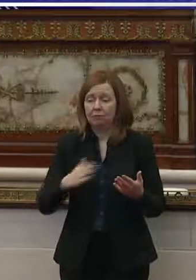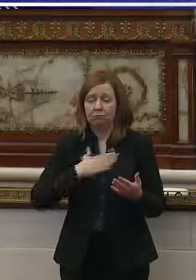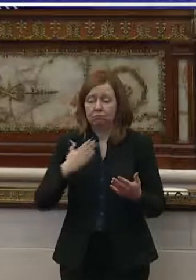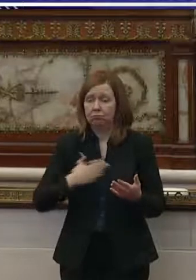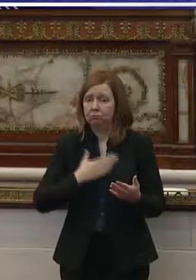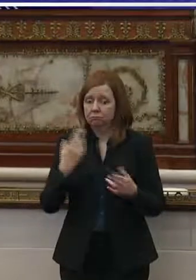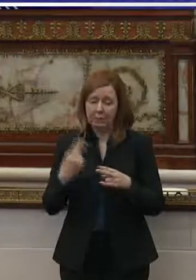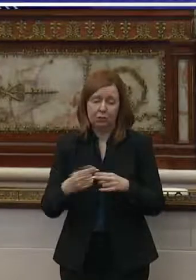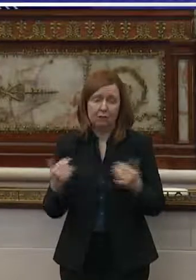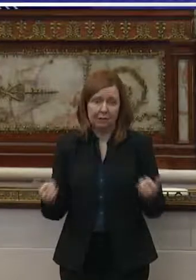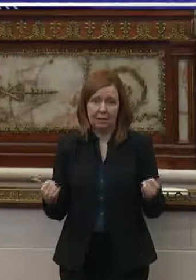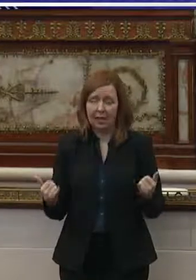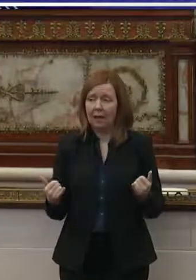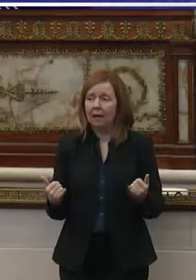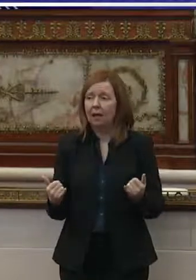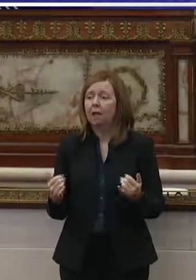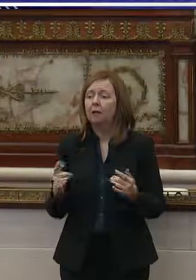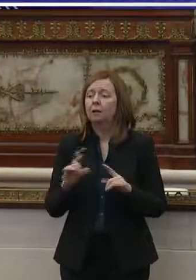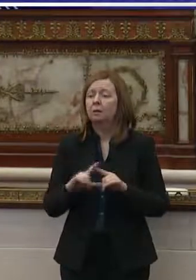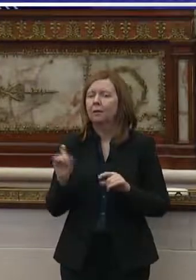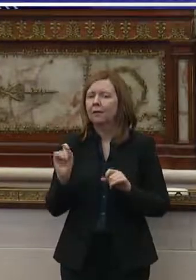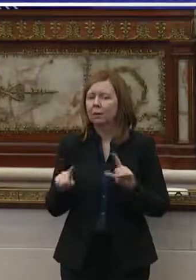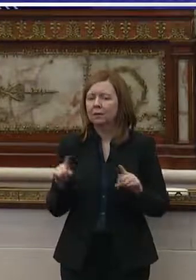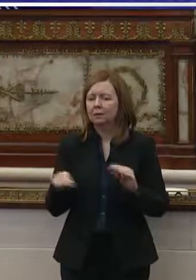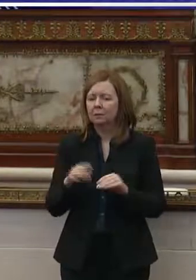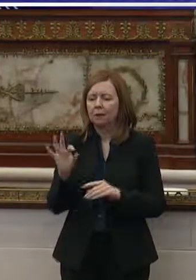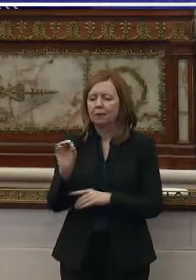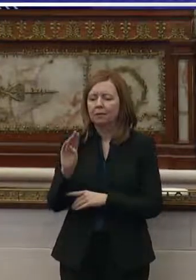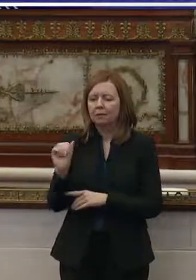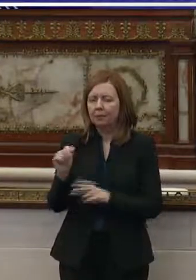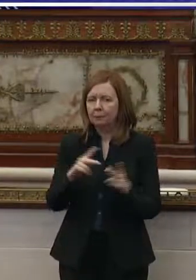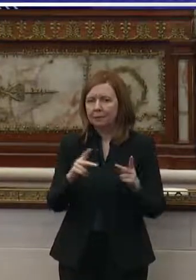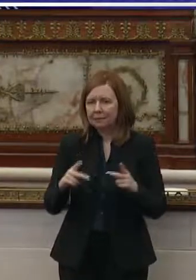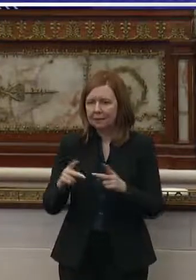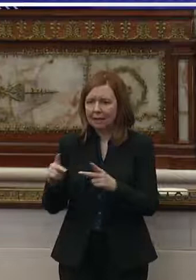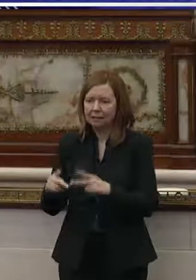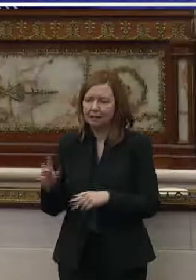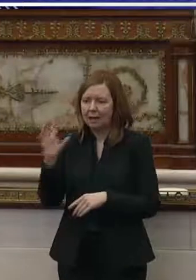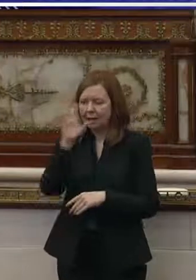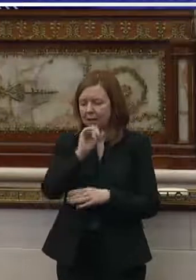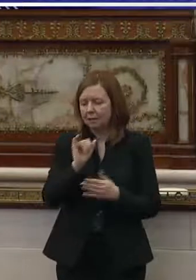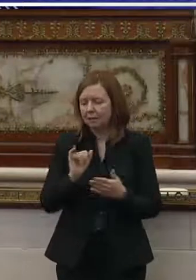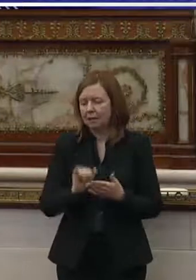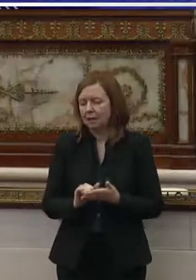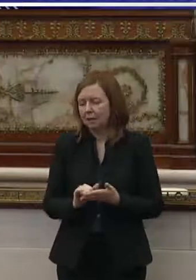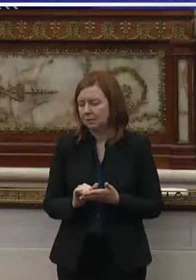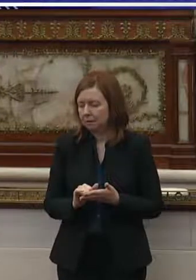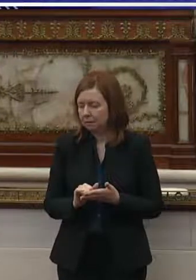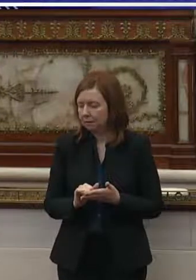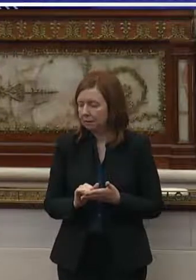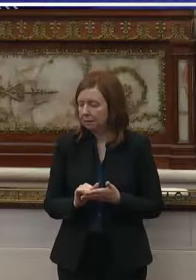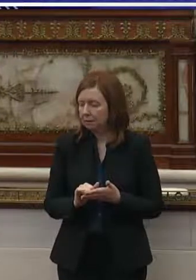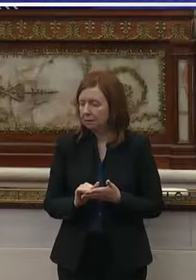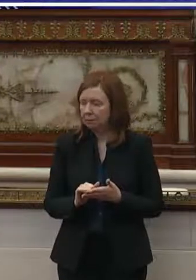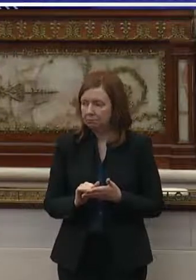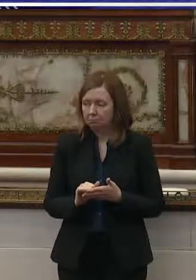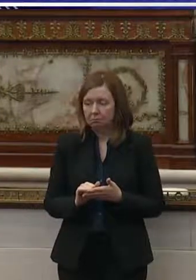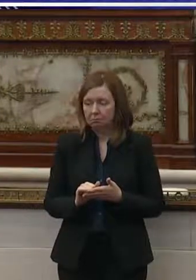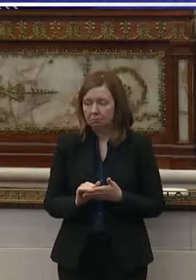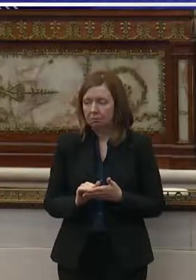it was mentioned today. The question on the FEMA sites, and I guess that's, subject